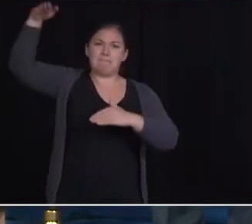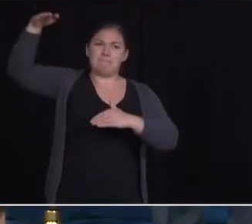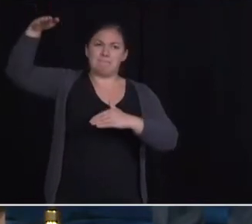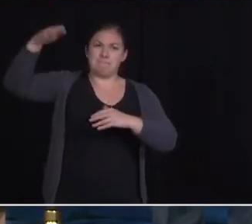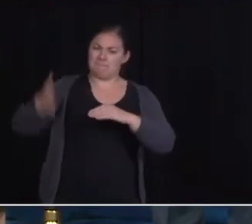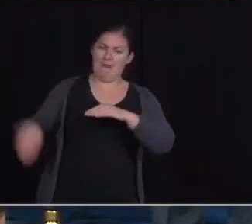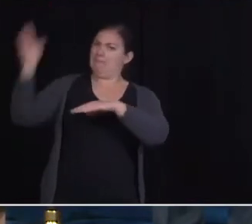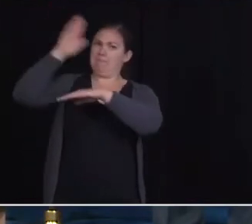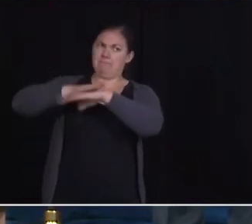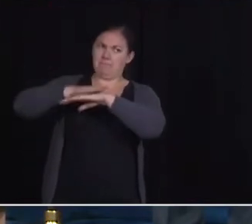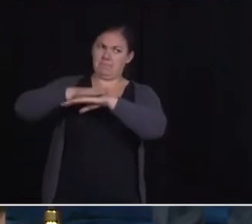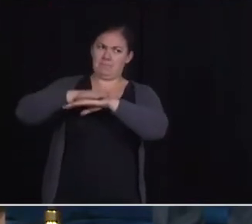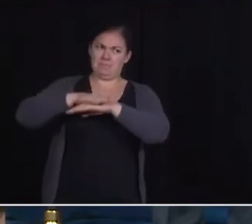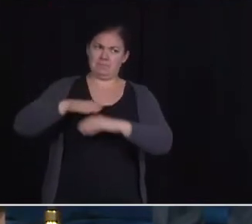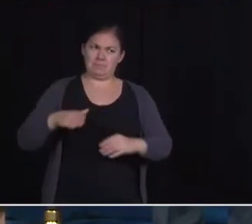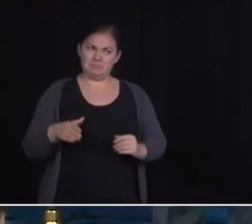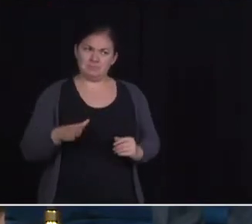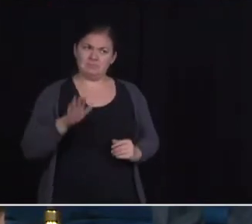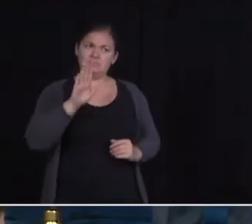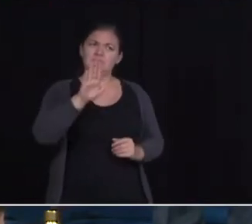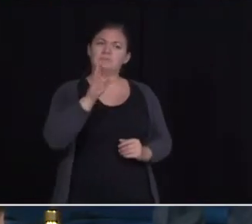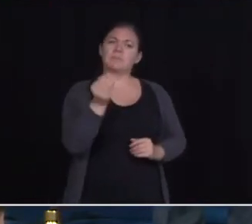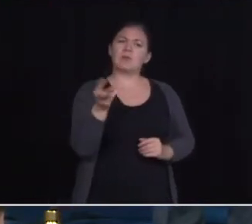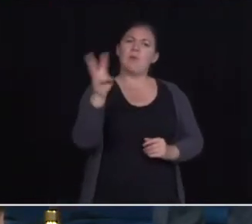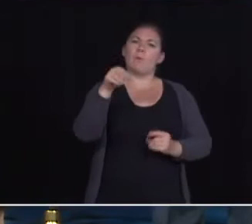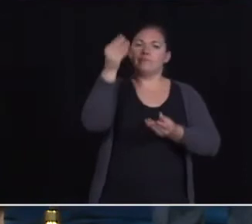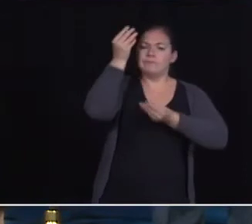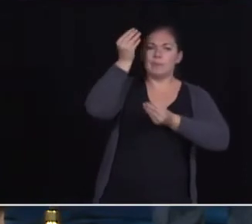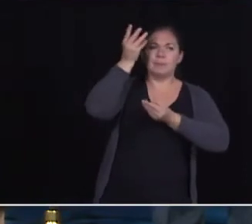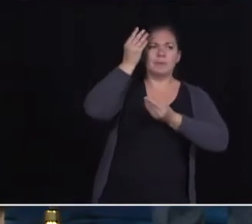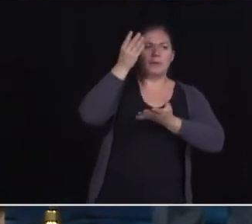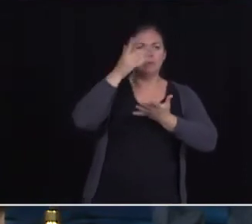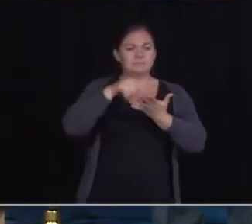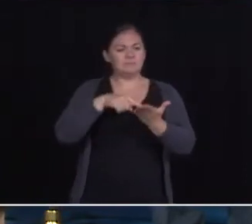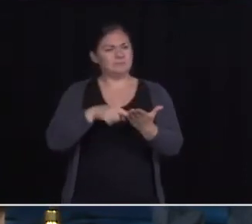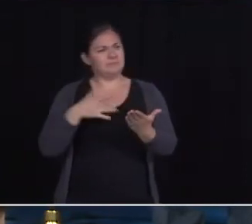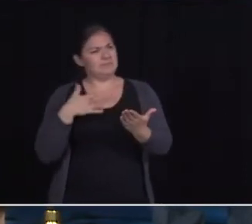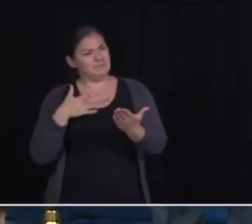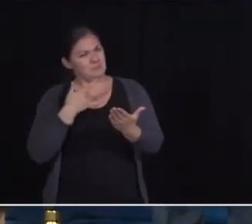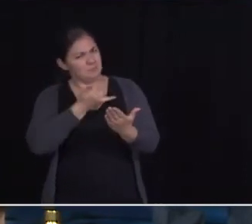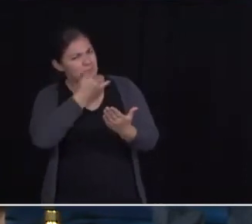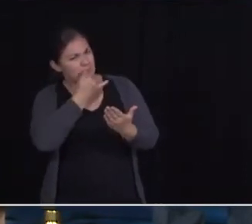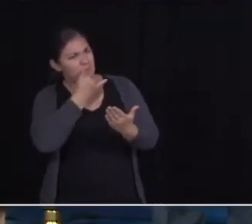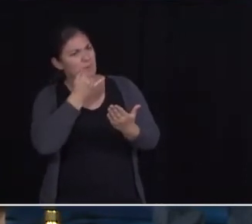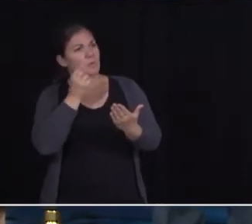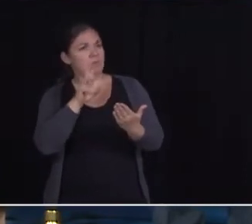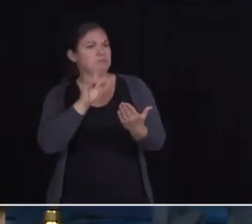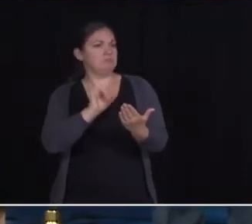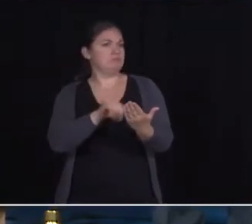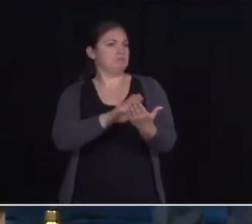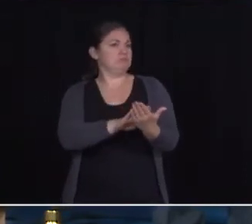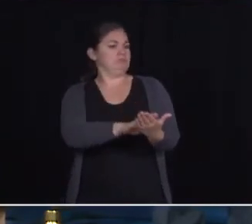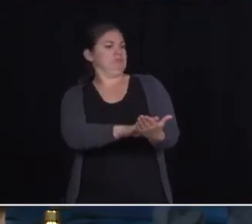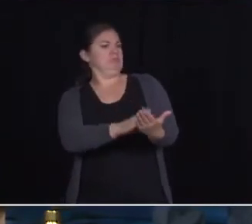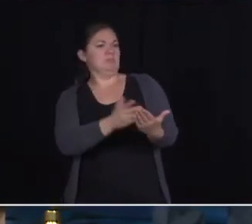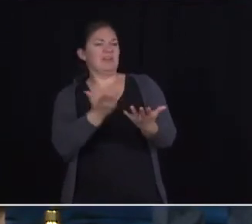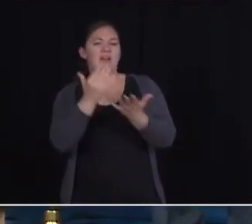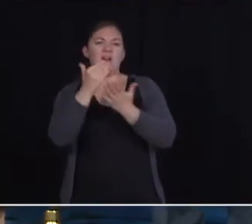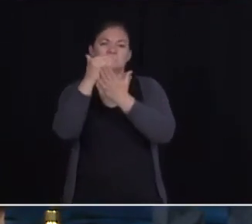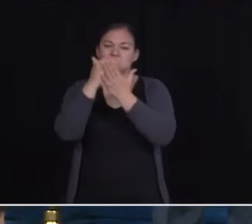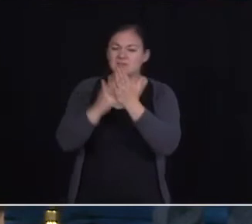let you down? Was it the backlog that contributed to this data coming so suddenly? Have we actually been in